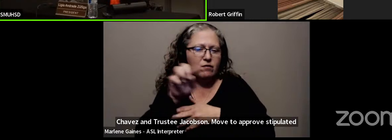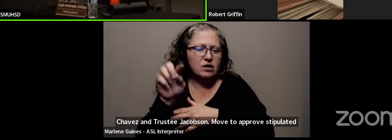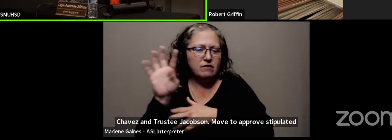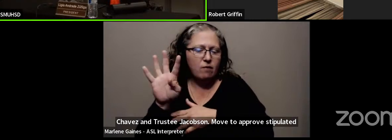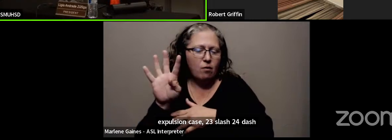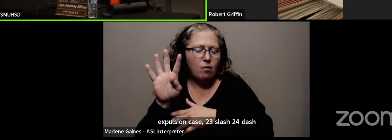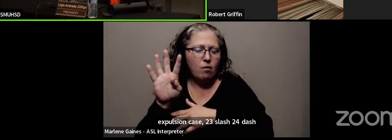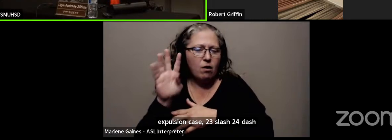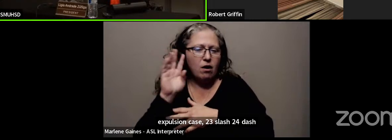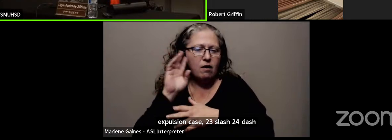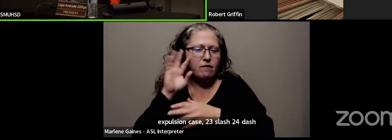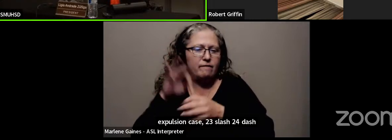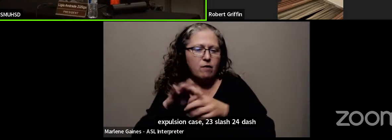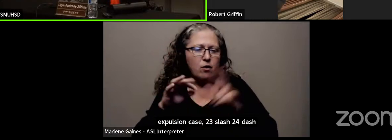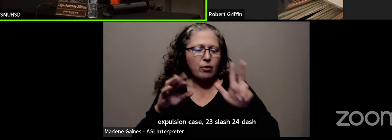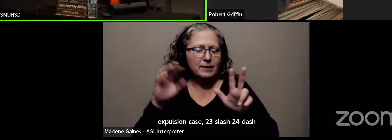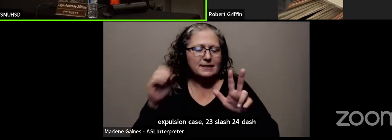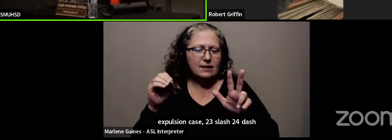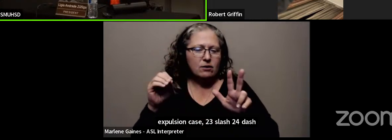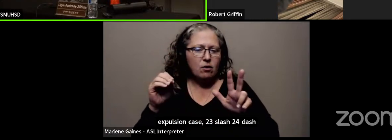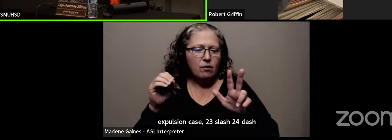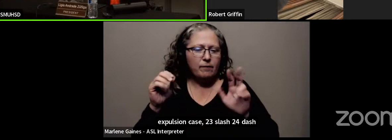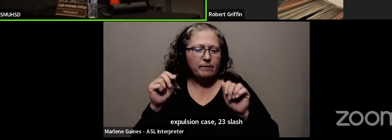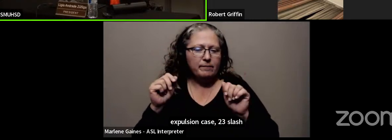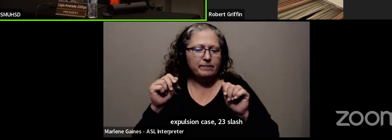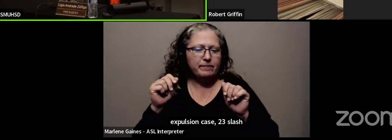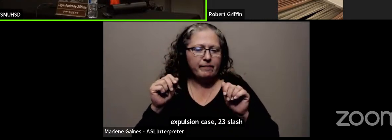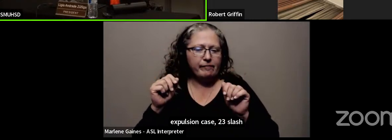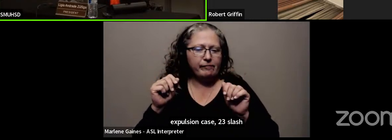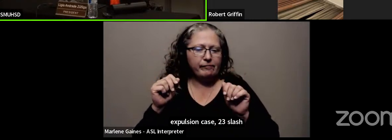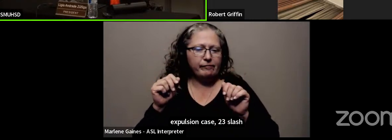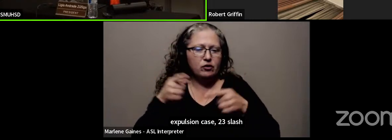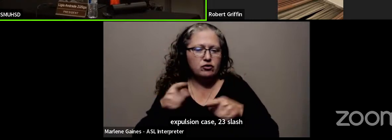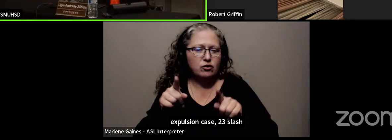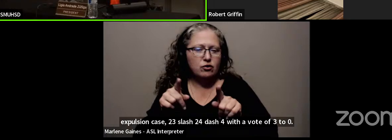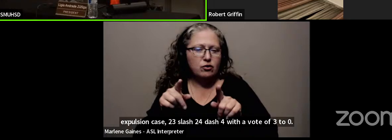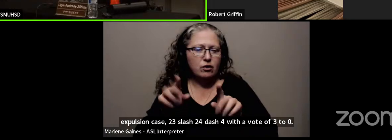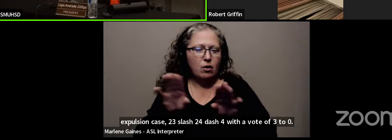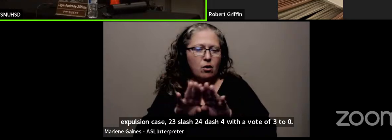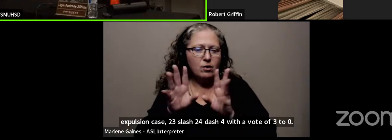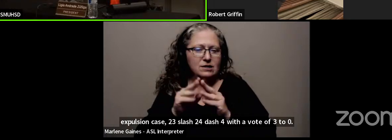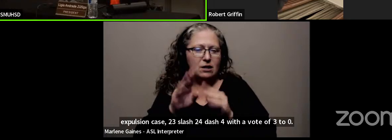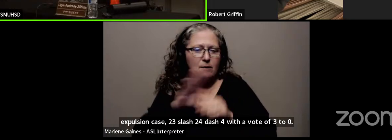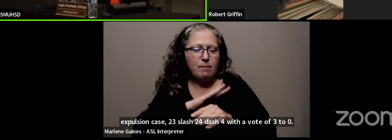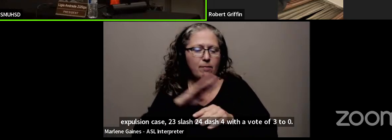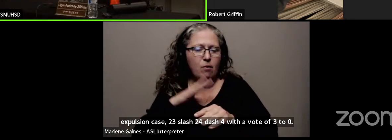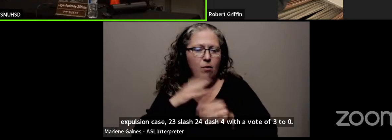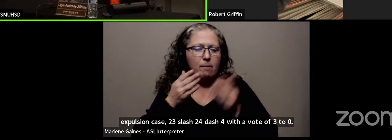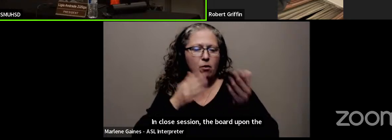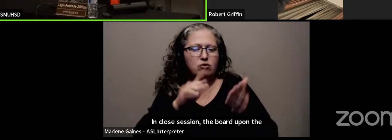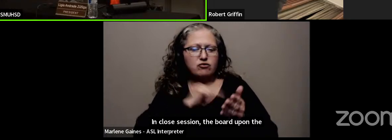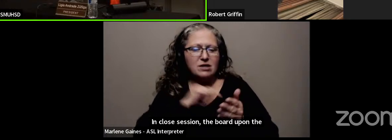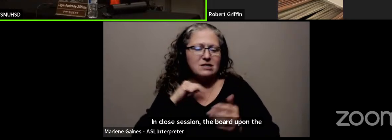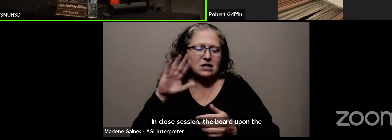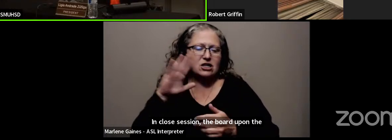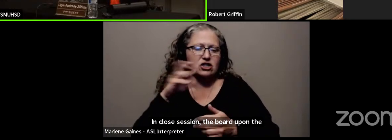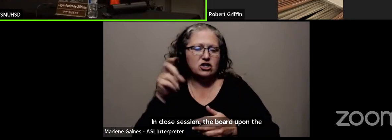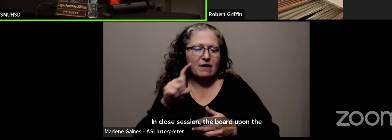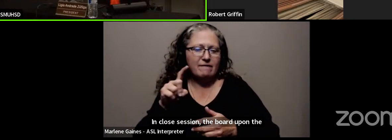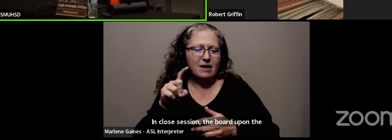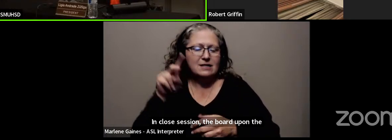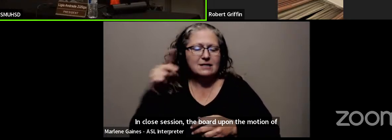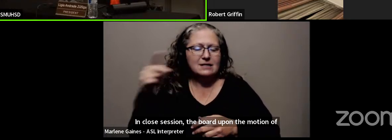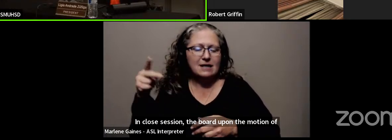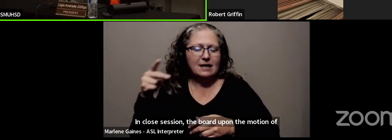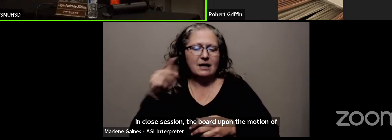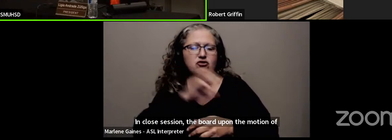23/24-4 with a vote of 3-0. In closed session, the board, upon the motion of Trustee Chavez and seconded